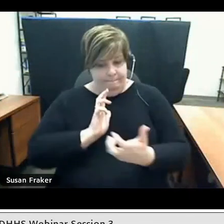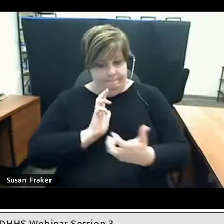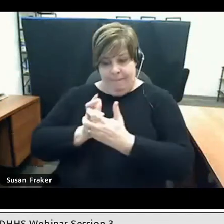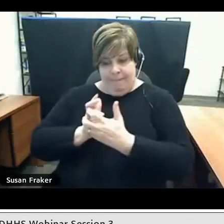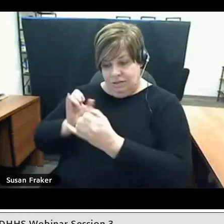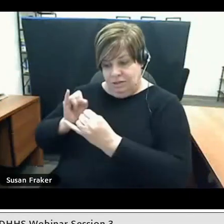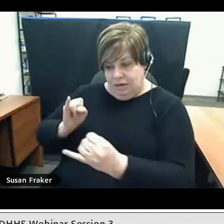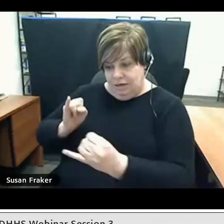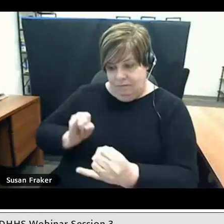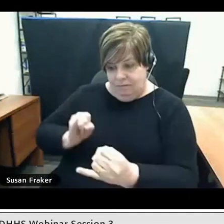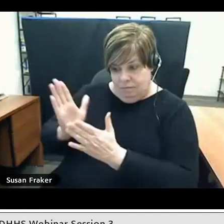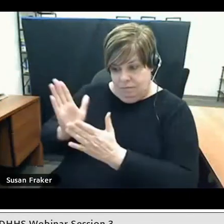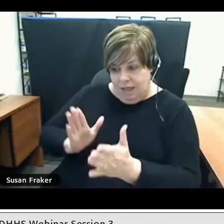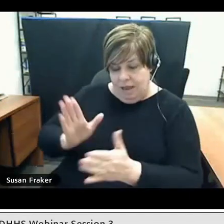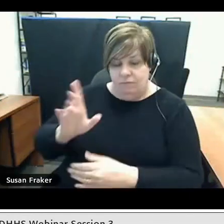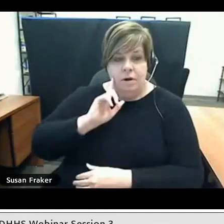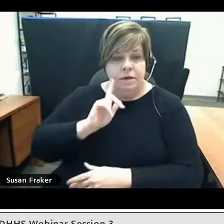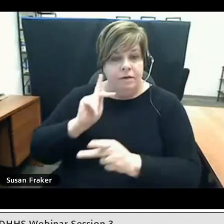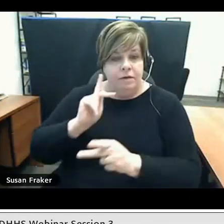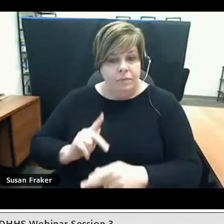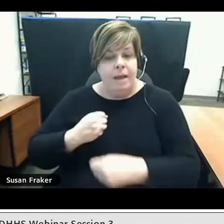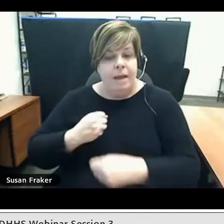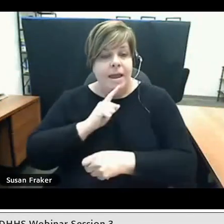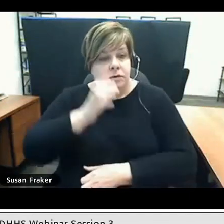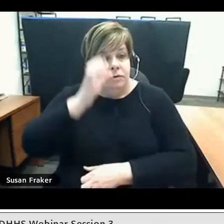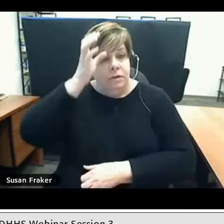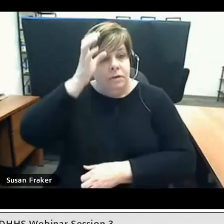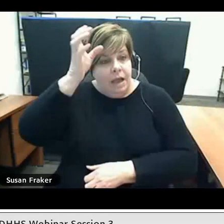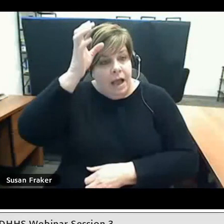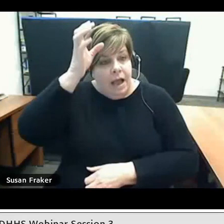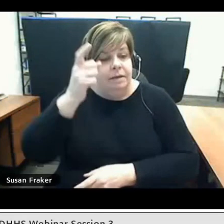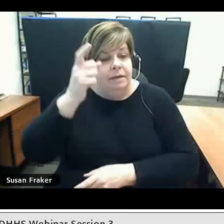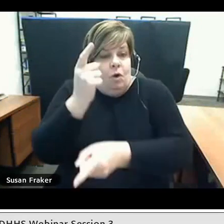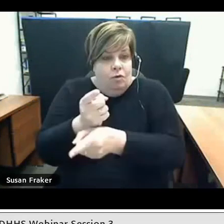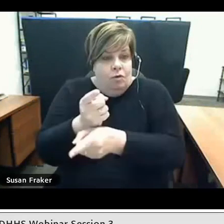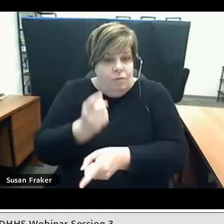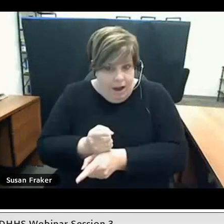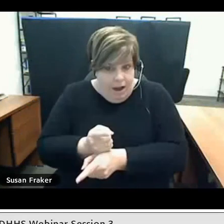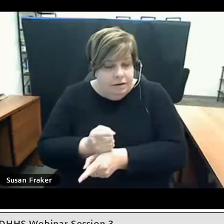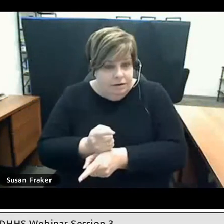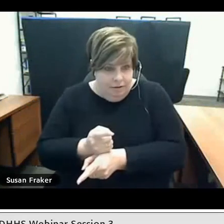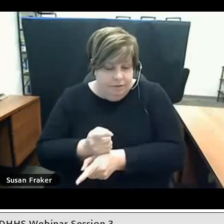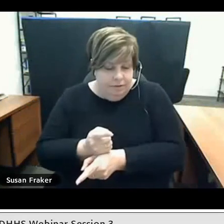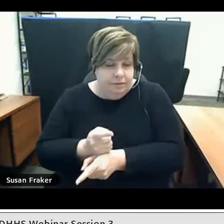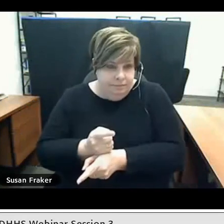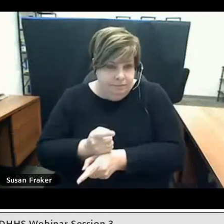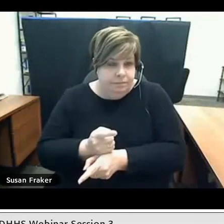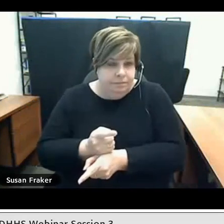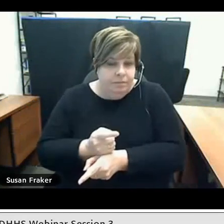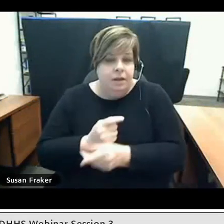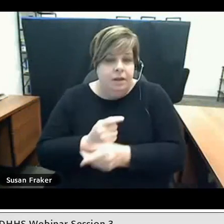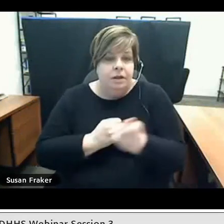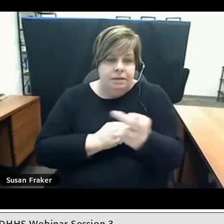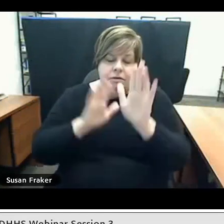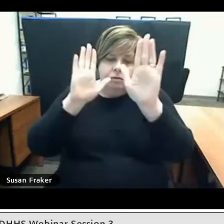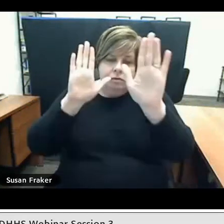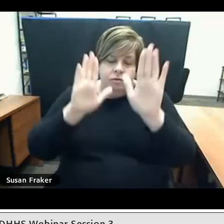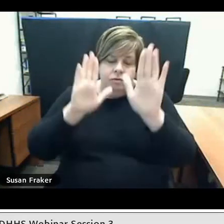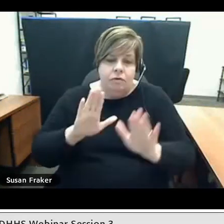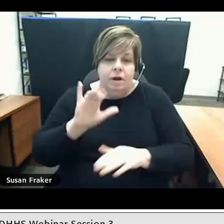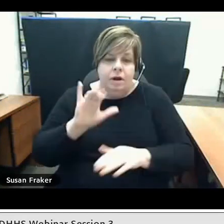And someone also said making sure their concepts are conveyed correctly. And Jesse and Deb did a great